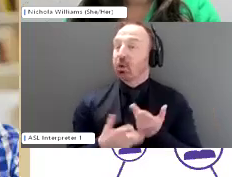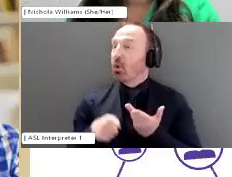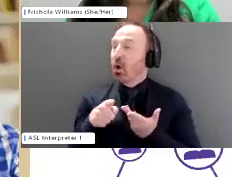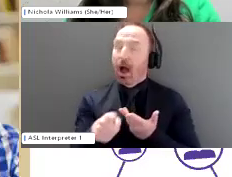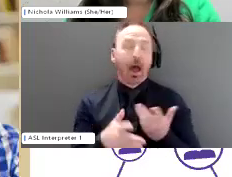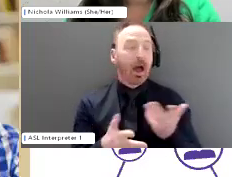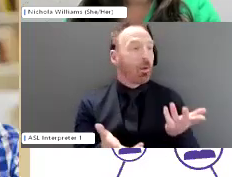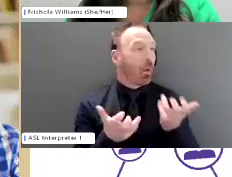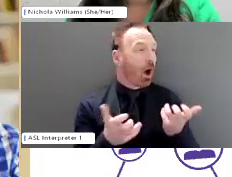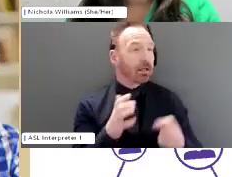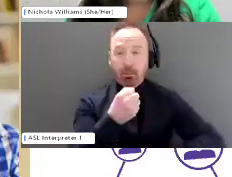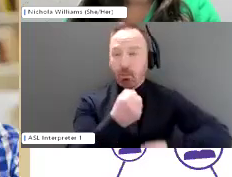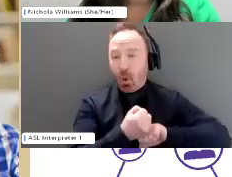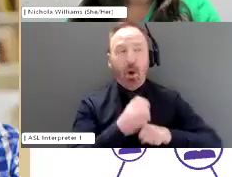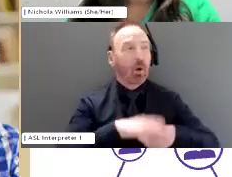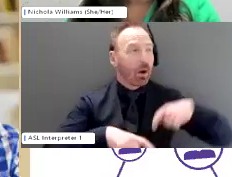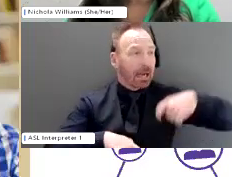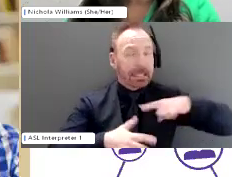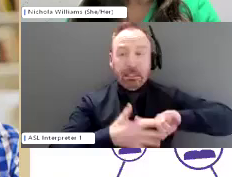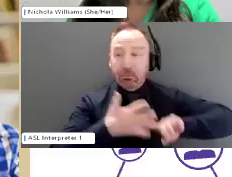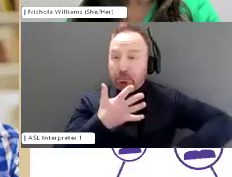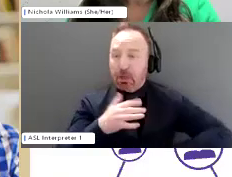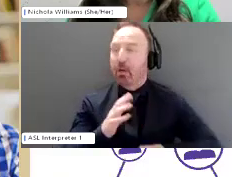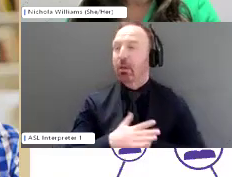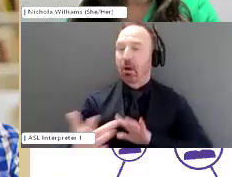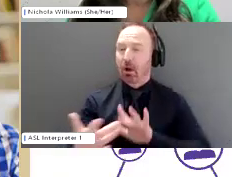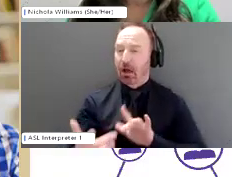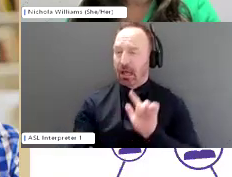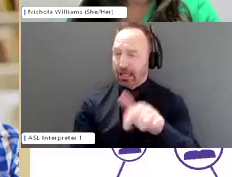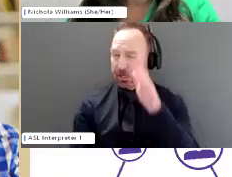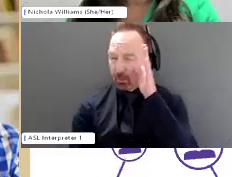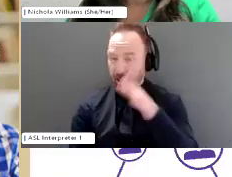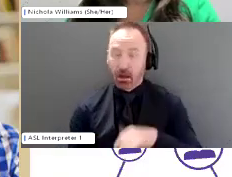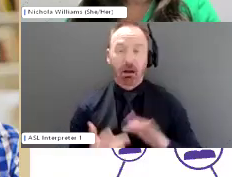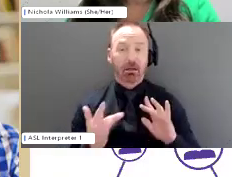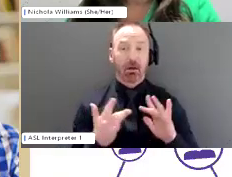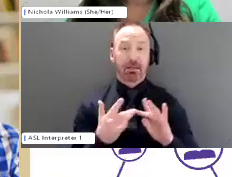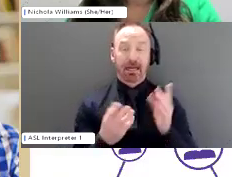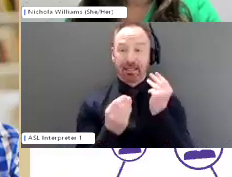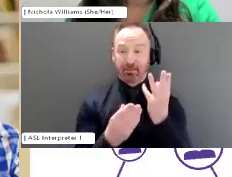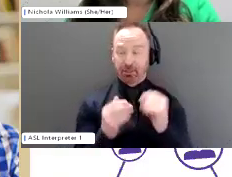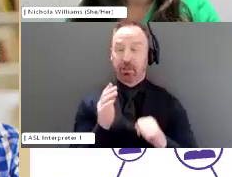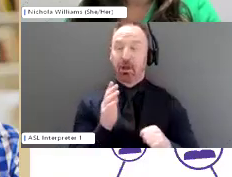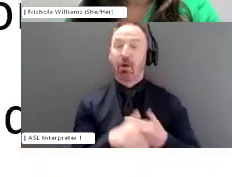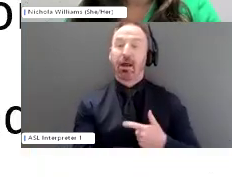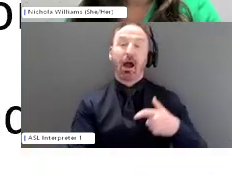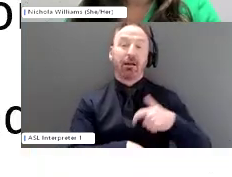after. Our contact information will be available for all organizations at the end of the session as well today.